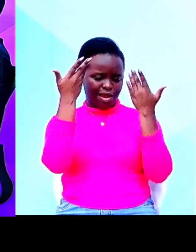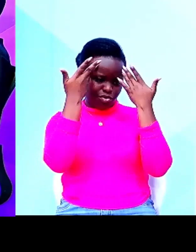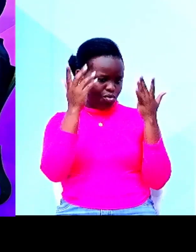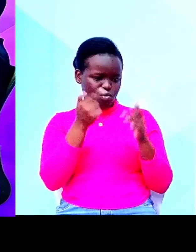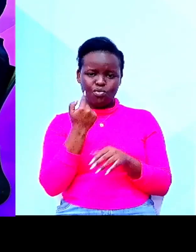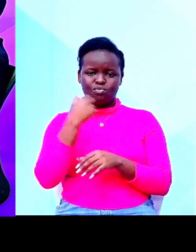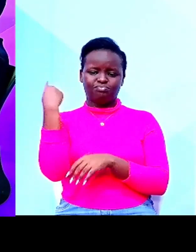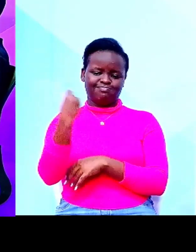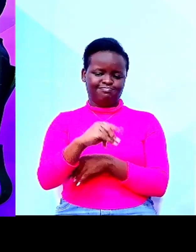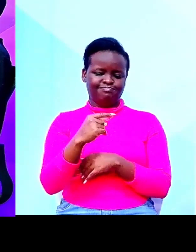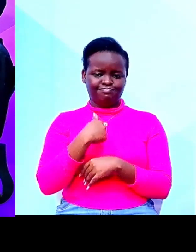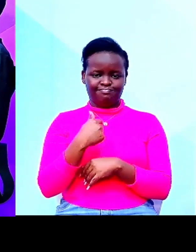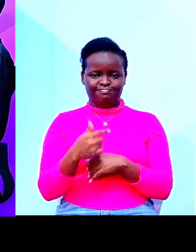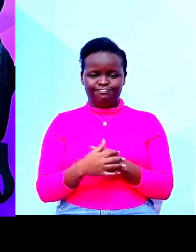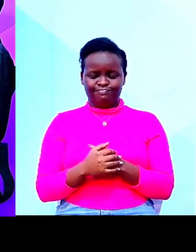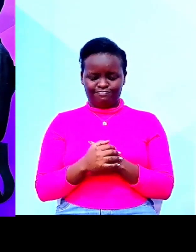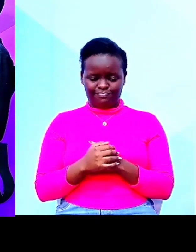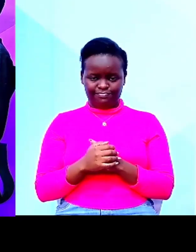me.